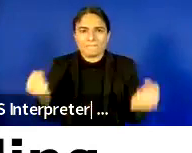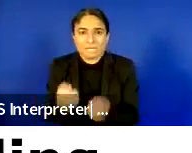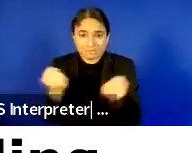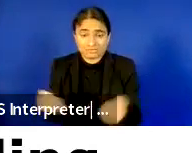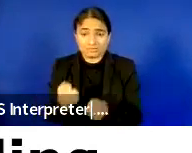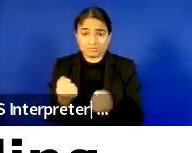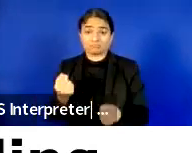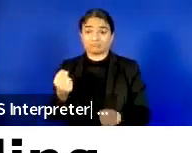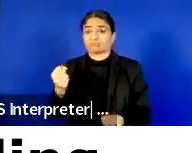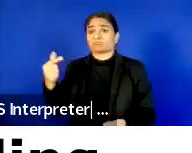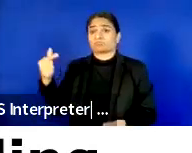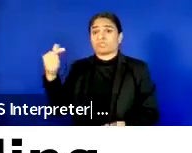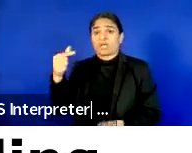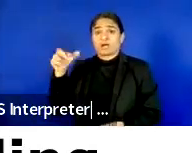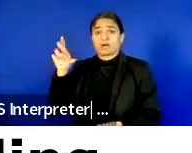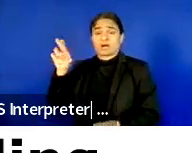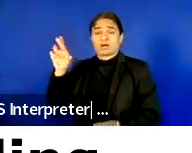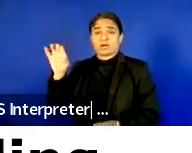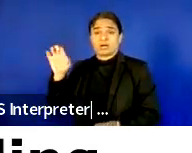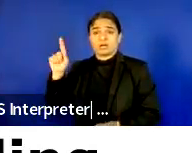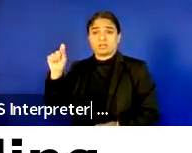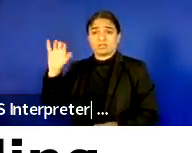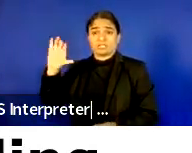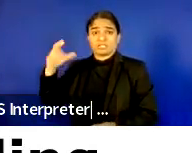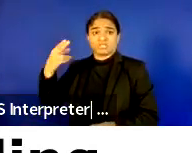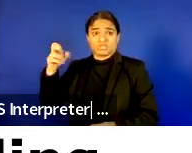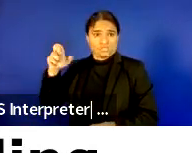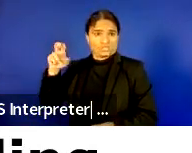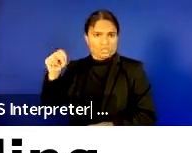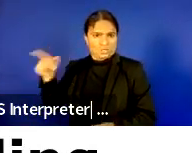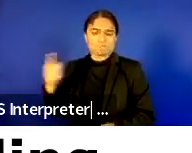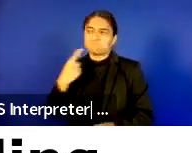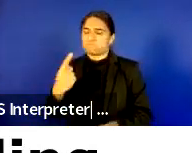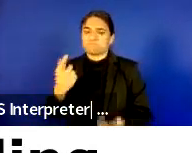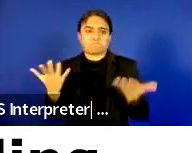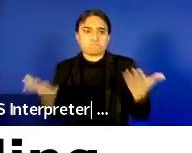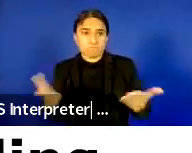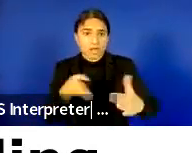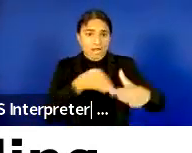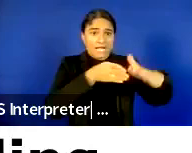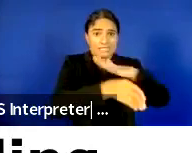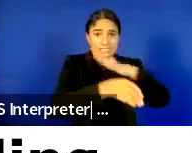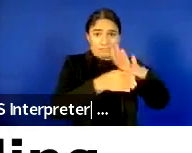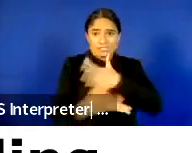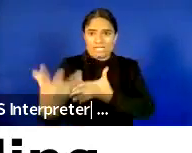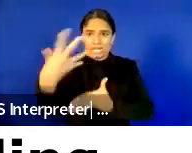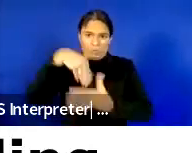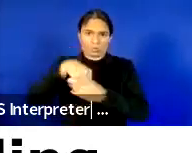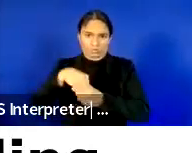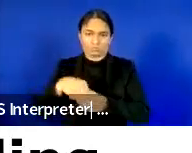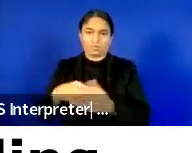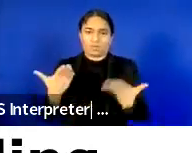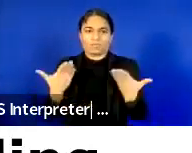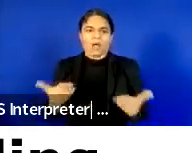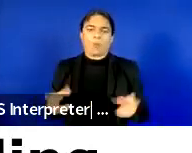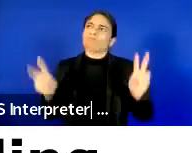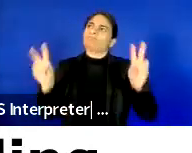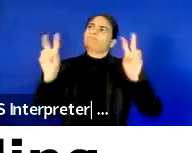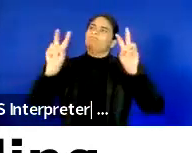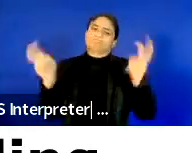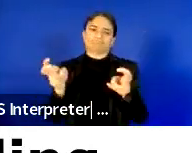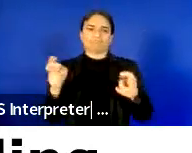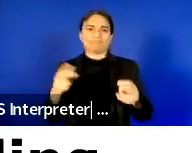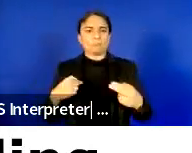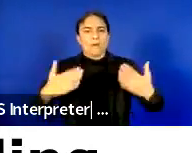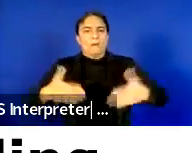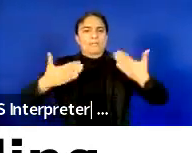now, you know, one of their ethos, and yeah, they proudly share it in the website of the Women